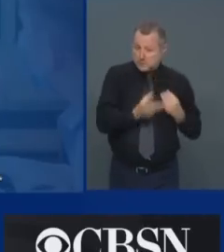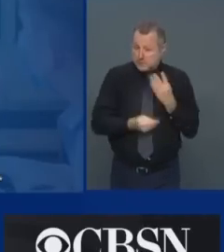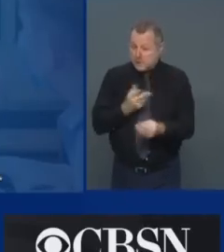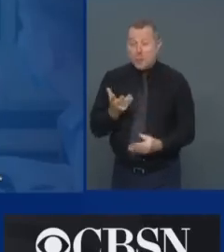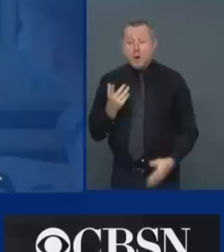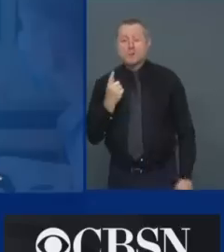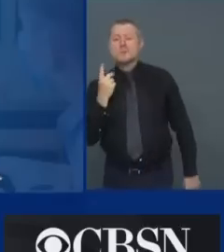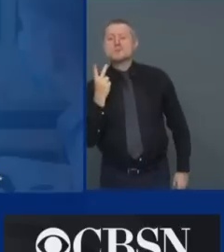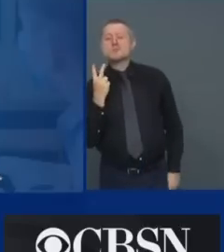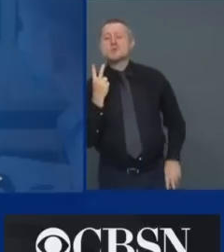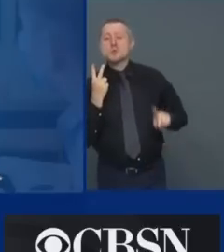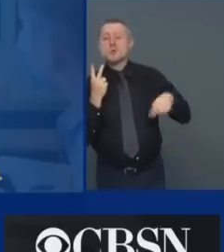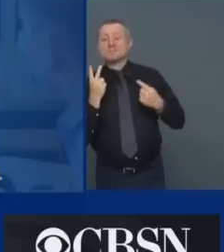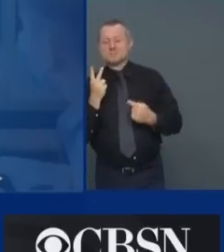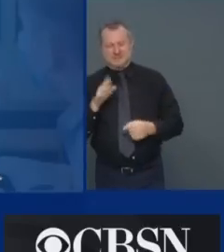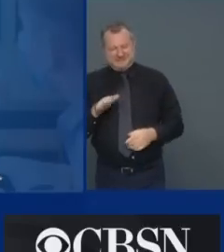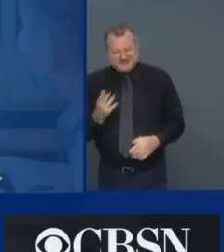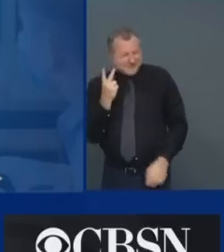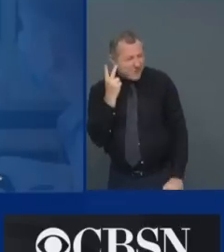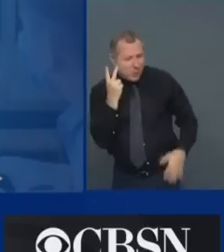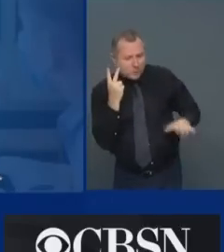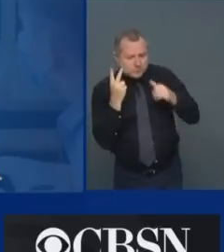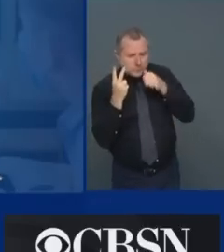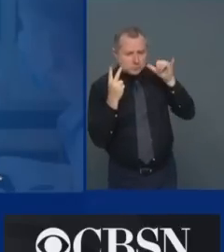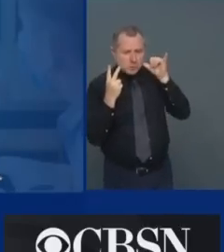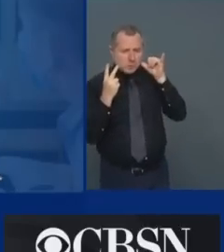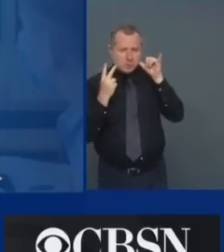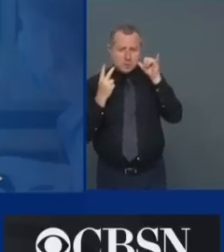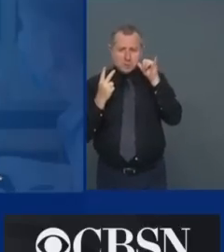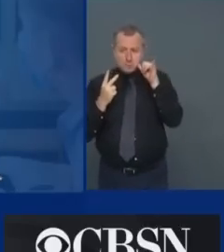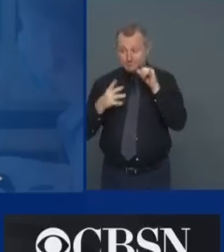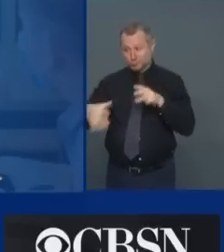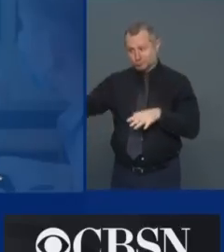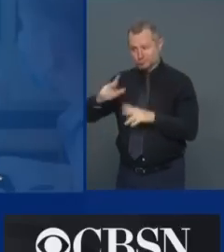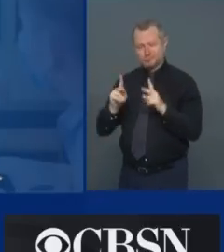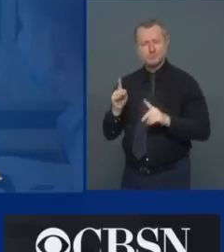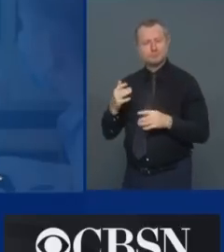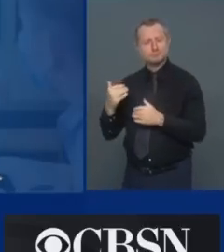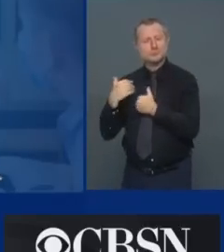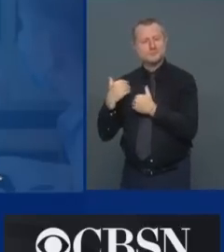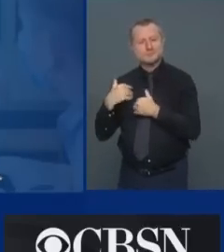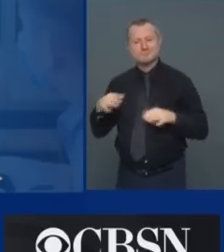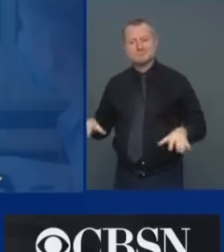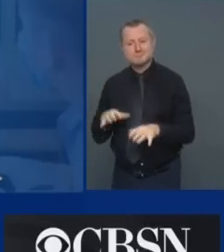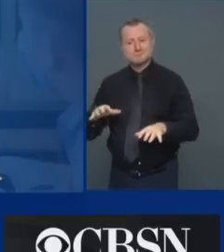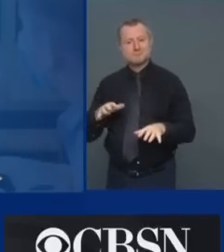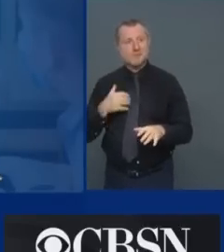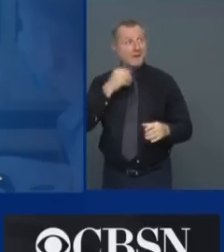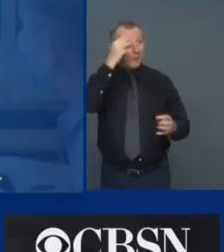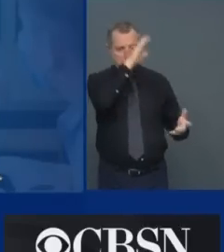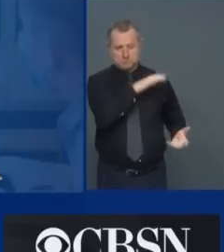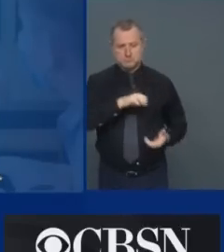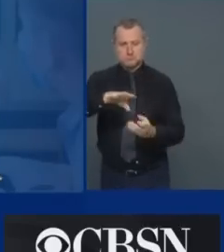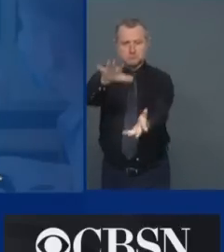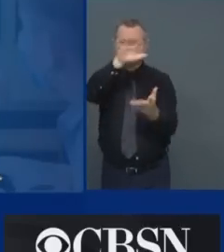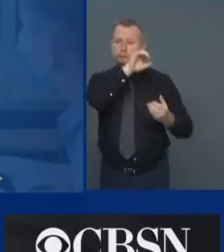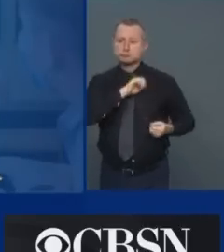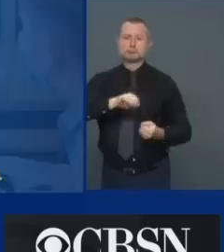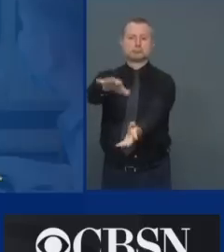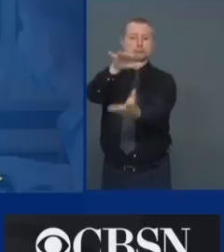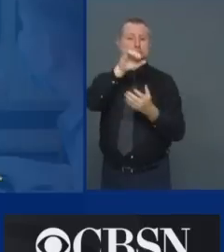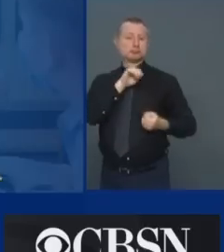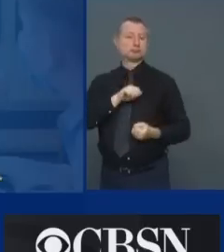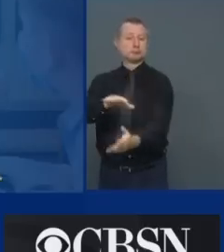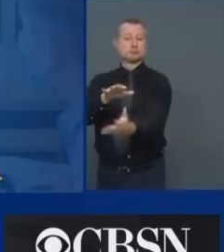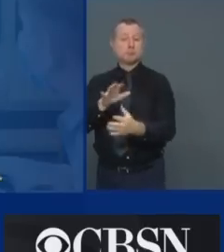them the information. So we're going to have a COVID report card for every school district in the state. It's going